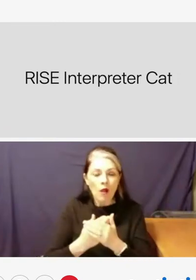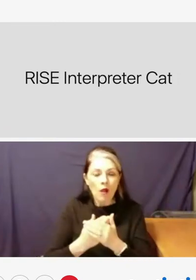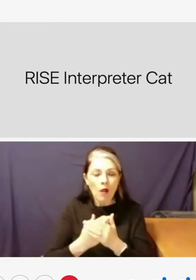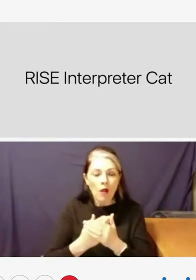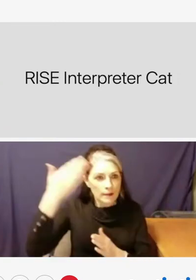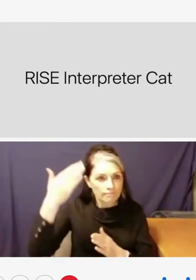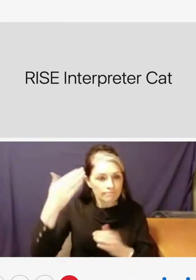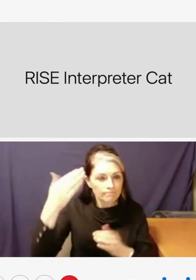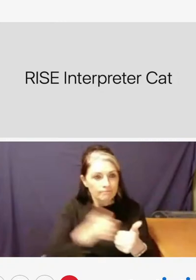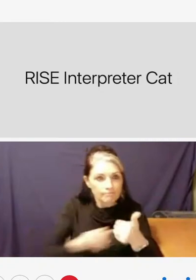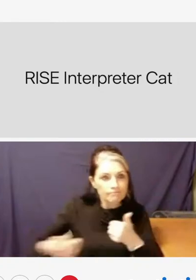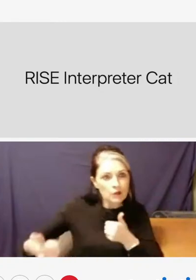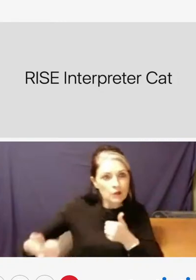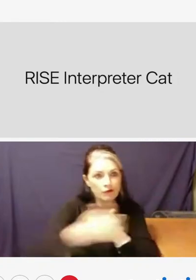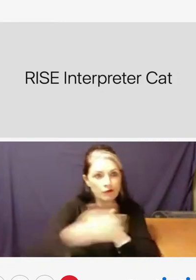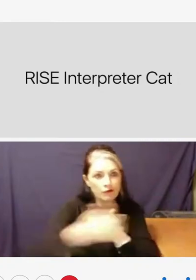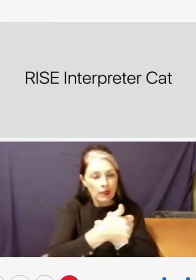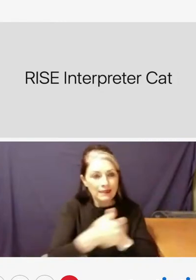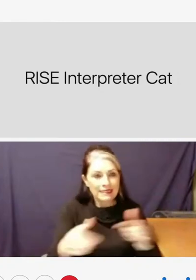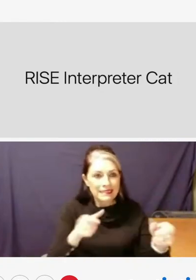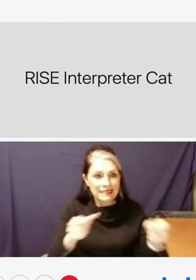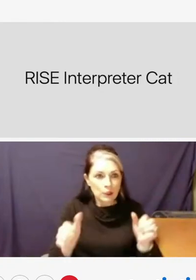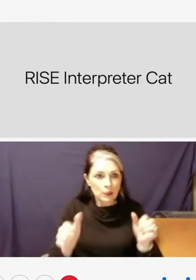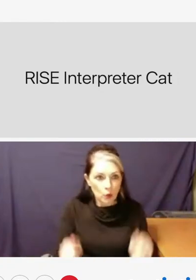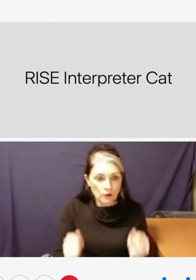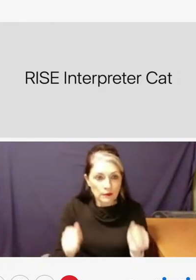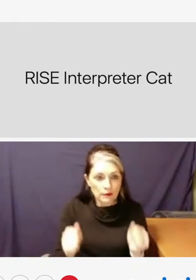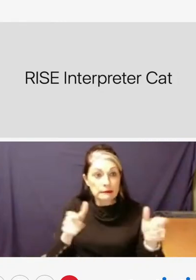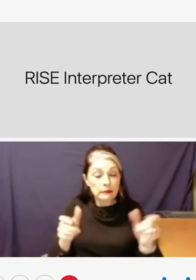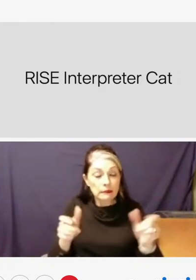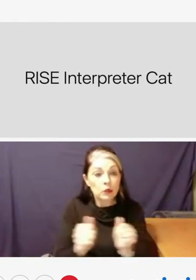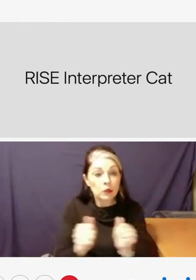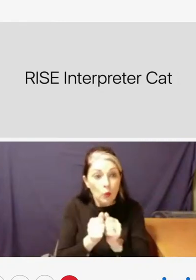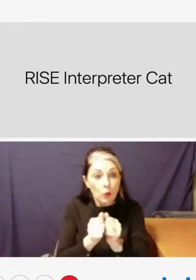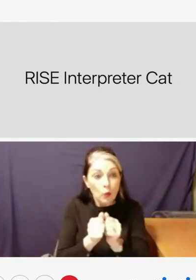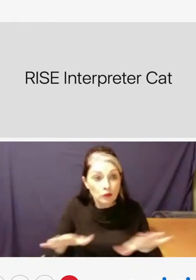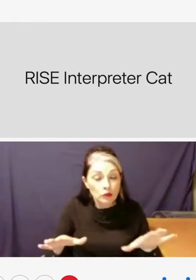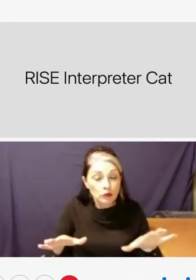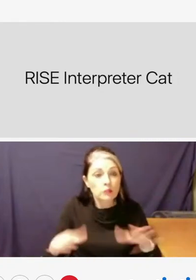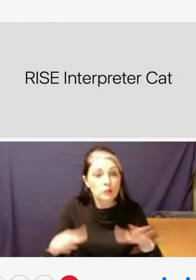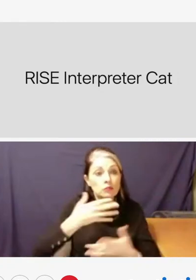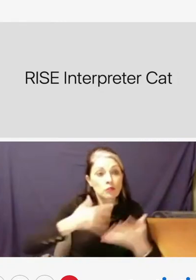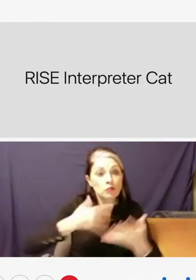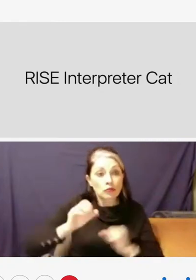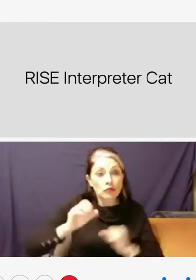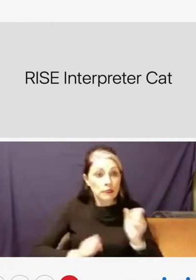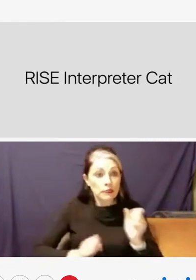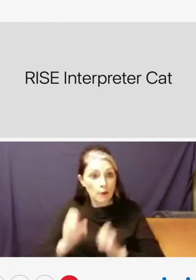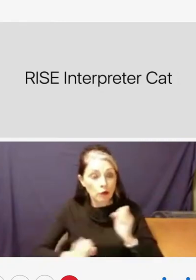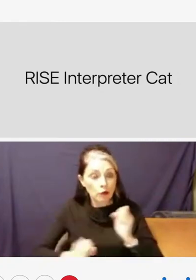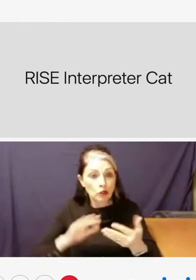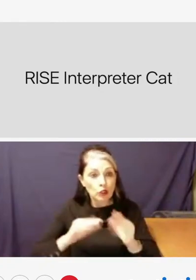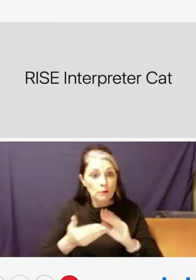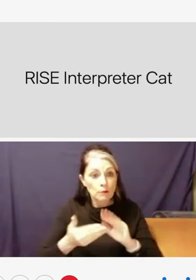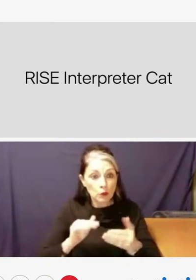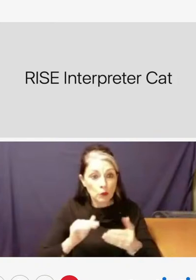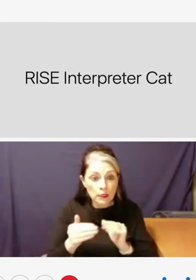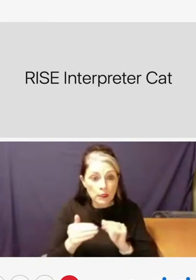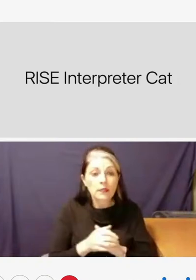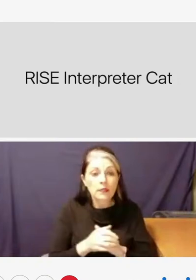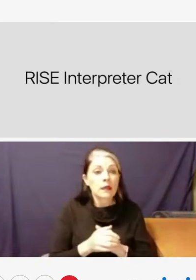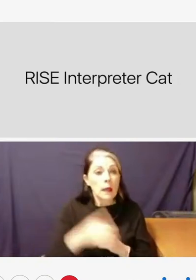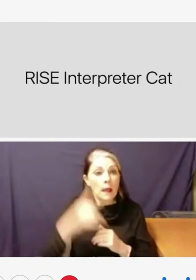dealing that are experiencing social and emotional issues we have our community providers we have important relationships our mental health program has established